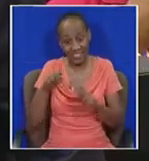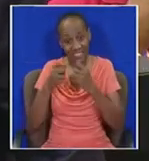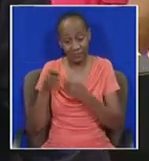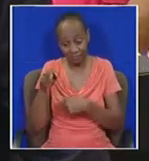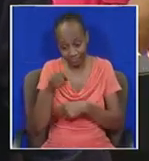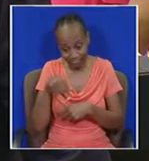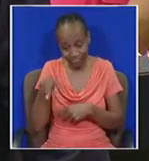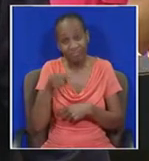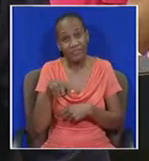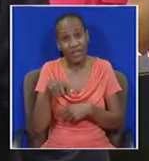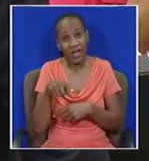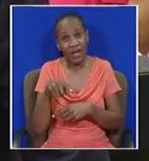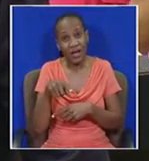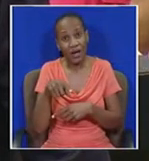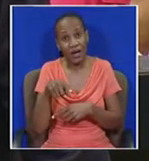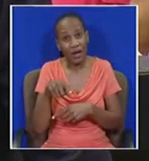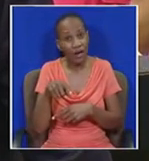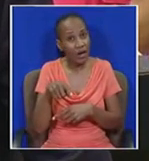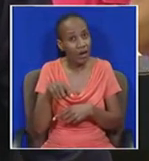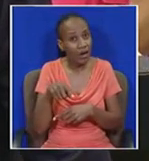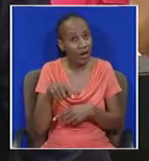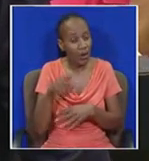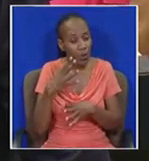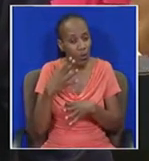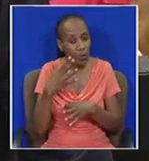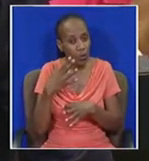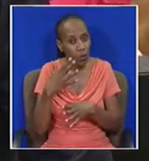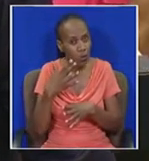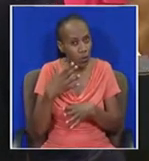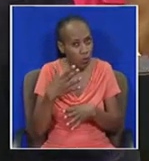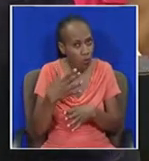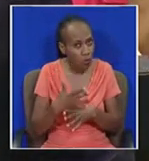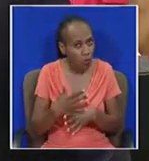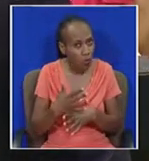as an arm of government than this